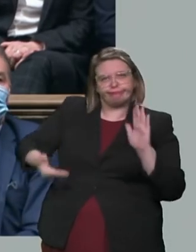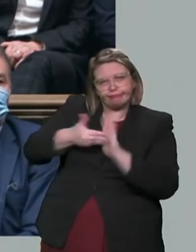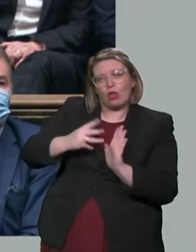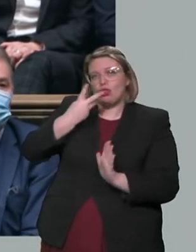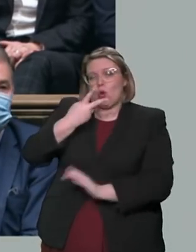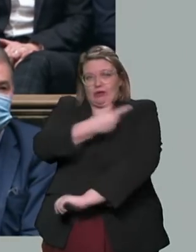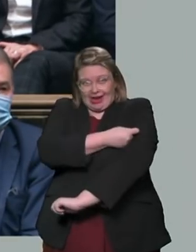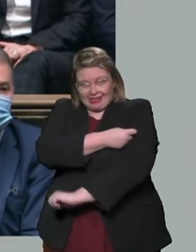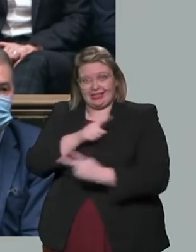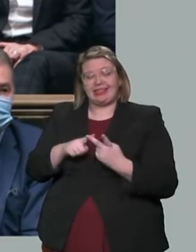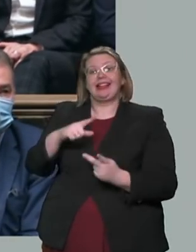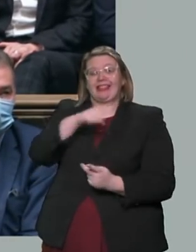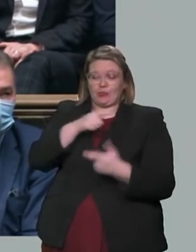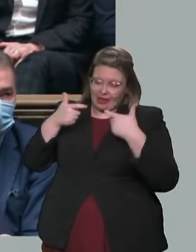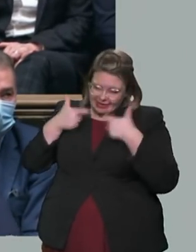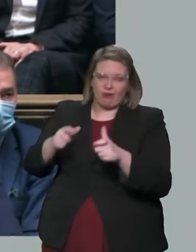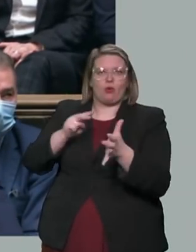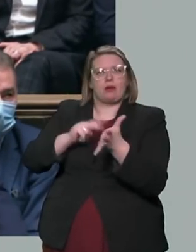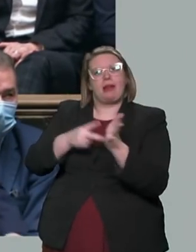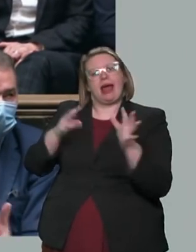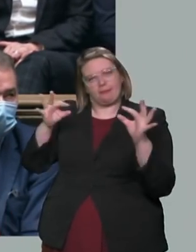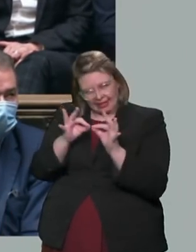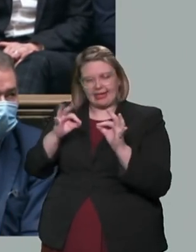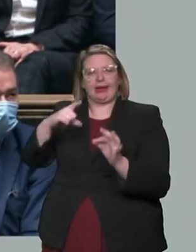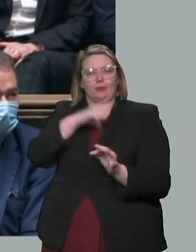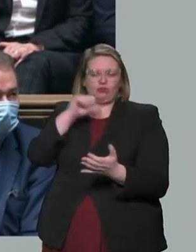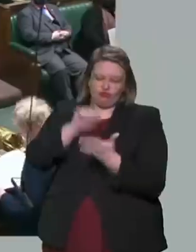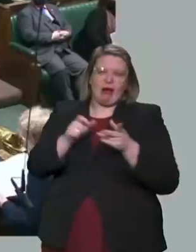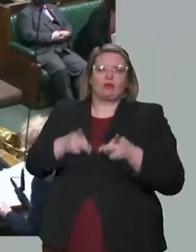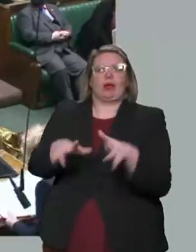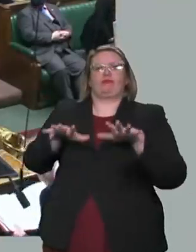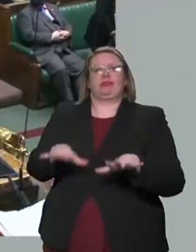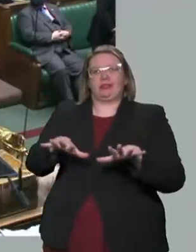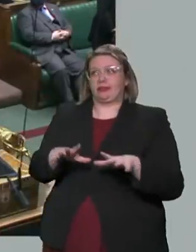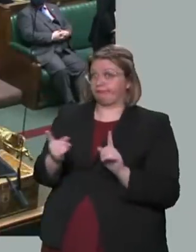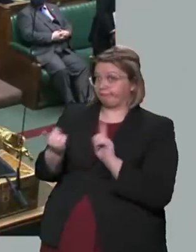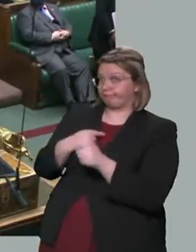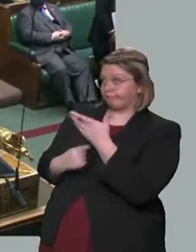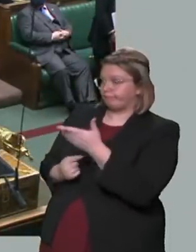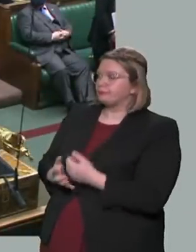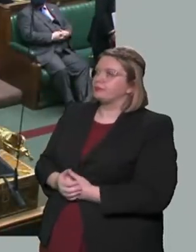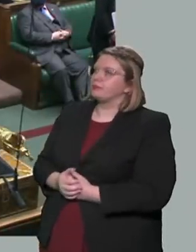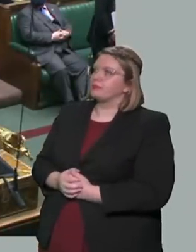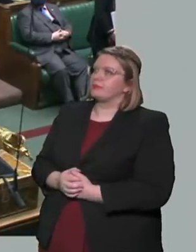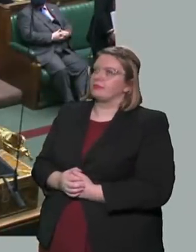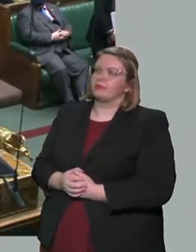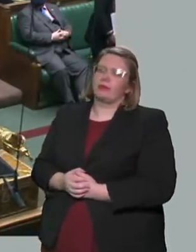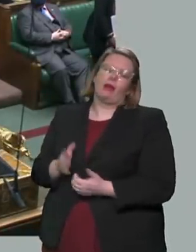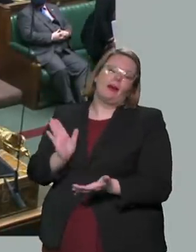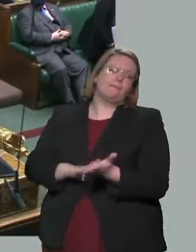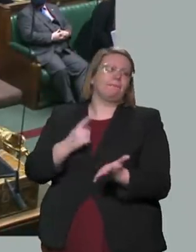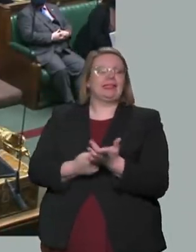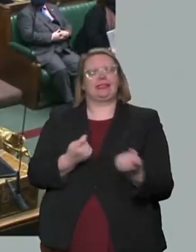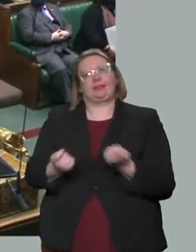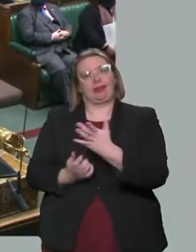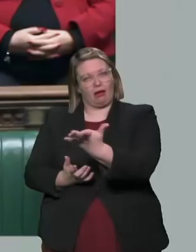we are sticking with Plan B, Mr. Speaker. And that's the right approach for the country. Angela Rayner. Mr. Speaker, inflation is about to